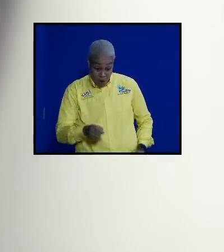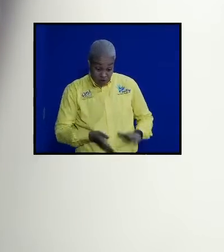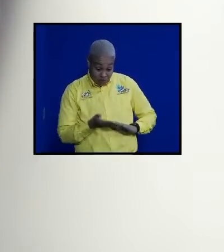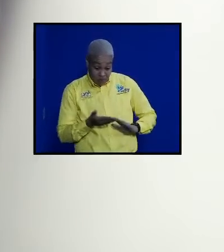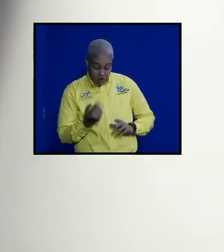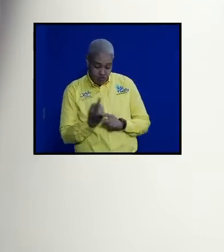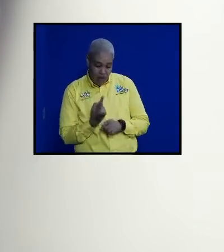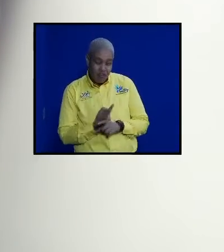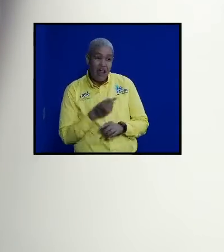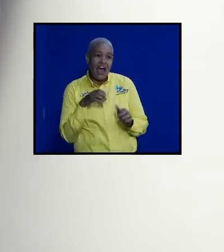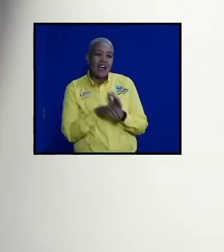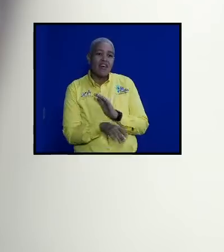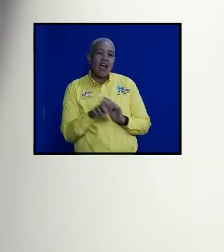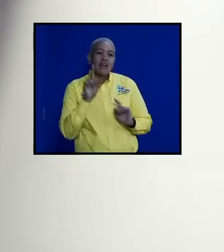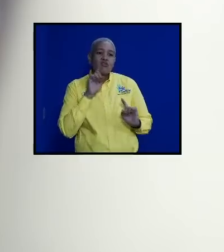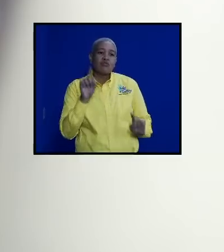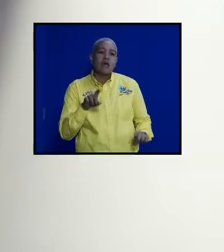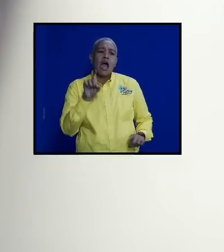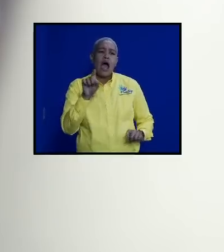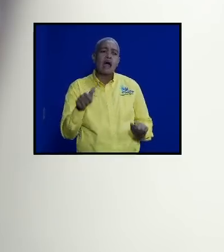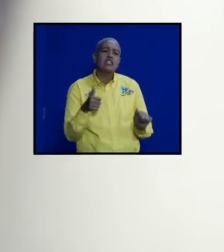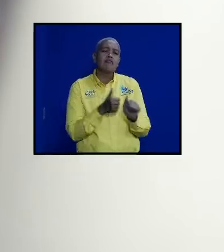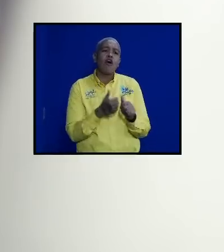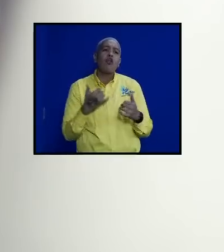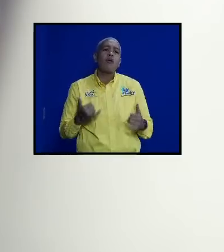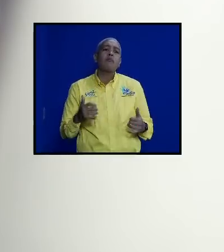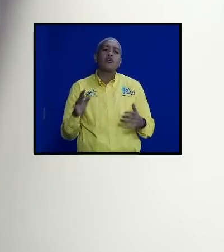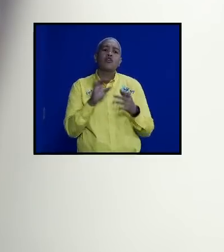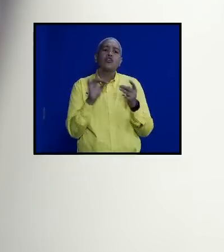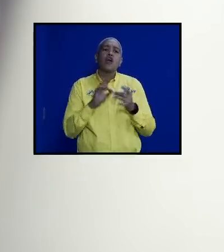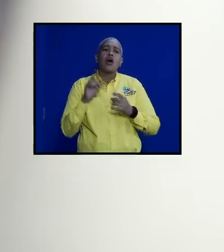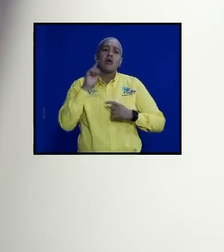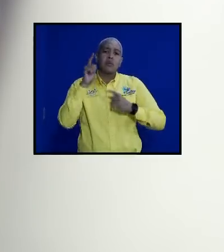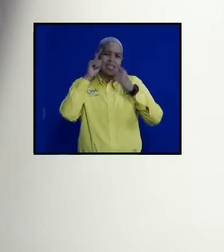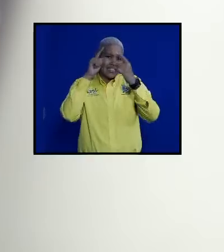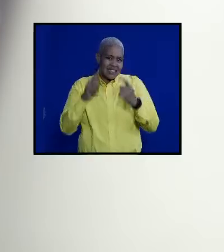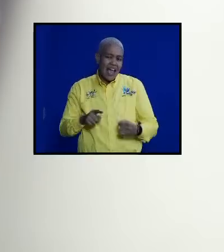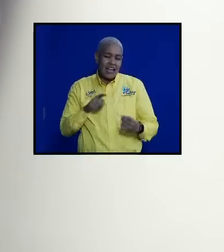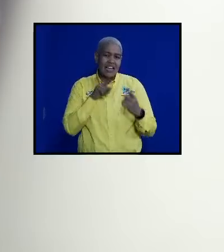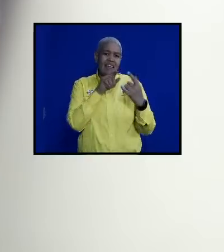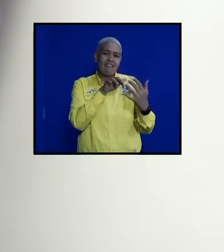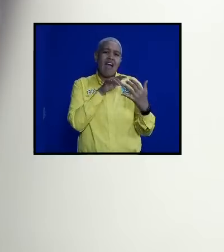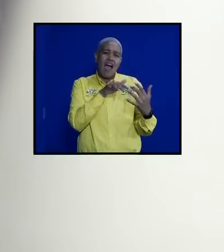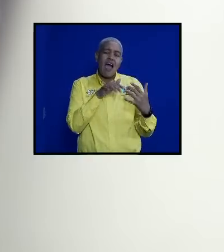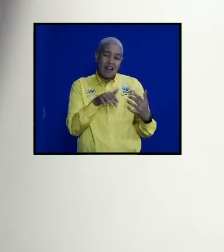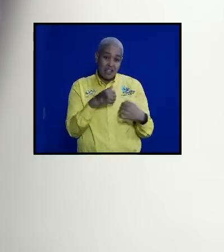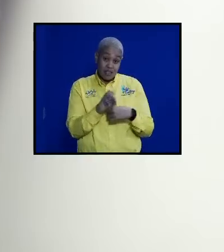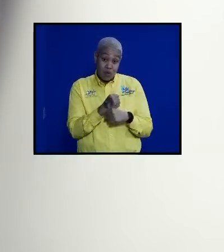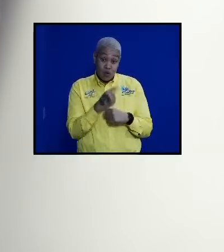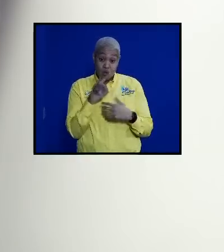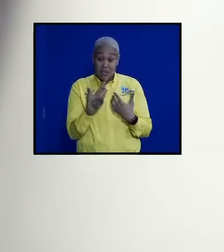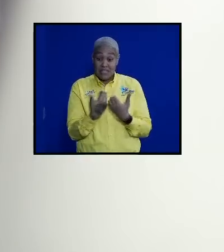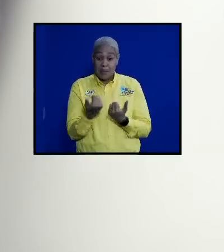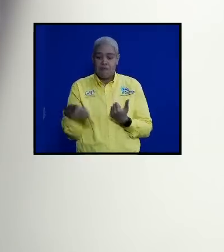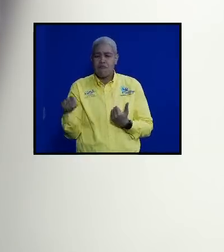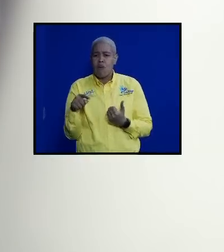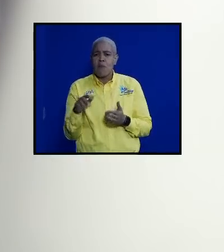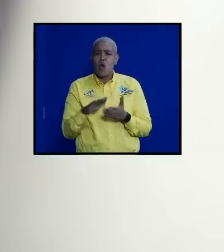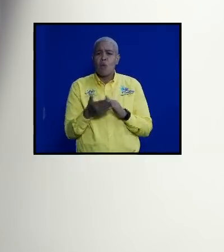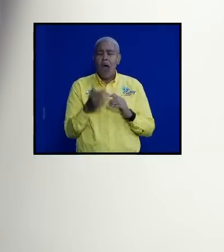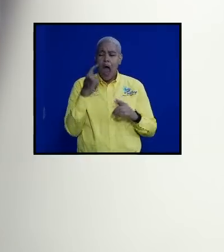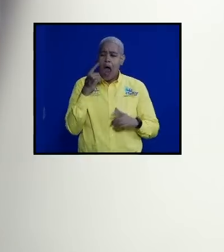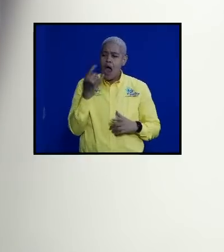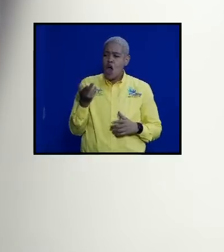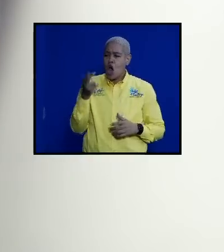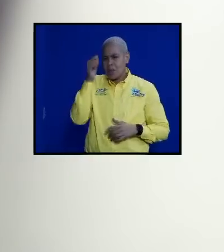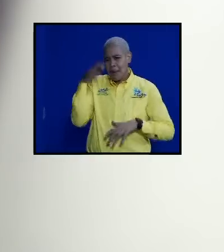response? And I'll just ask the follow-up now. You spoke to targeting violence producers by separating them from the communities. Can you say across the last